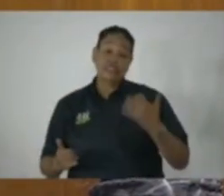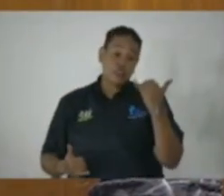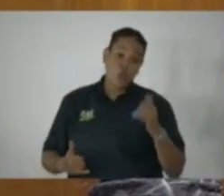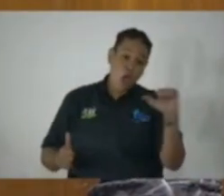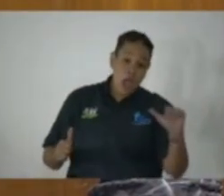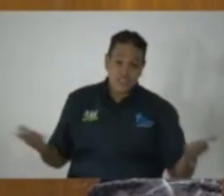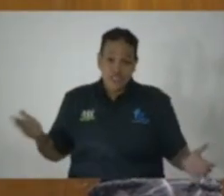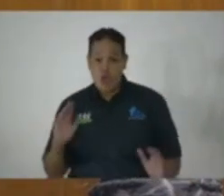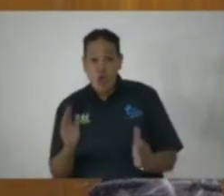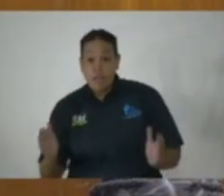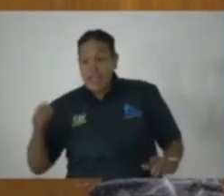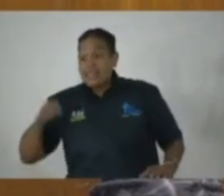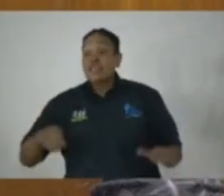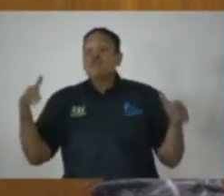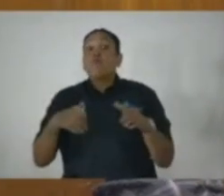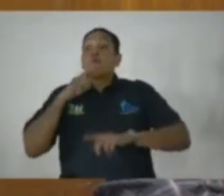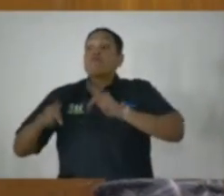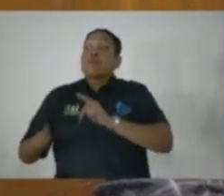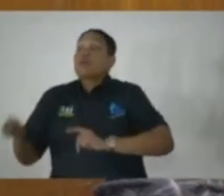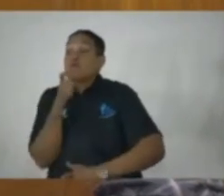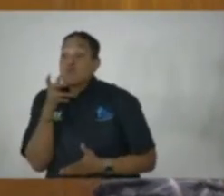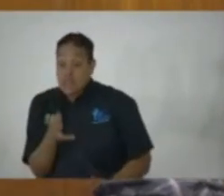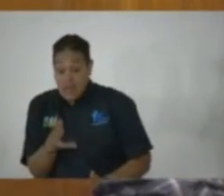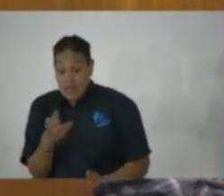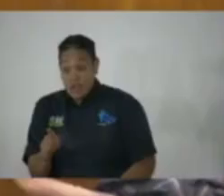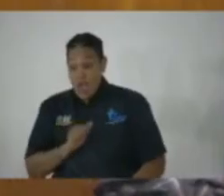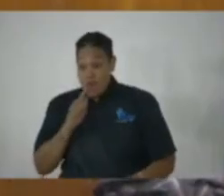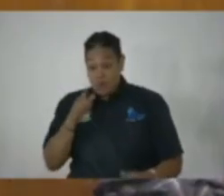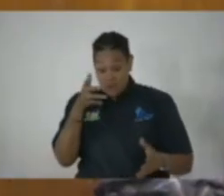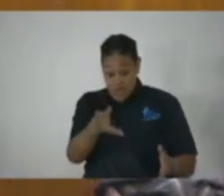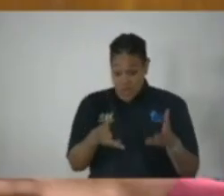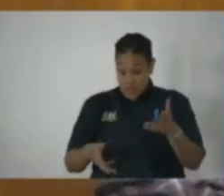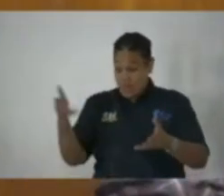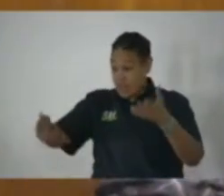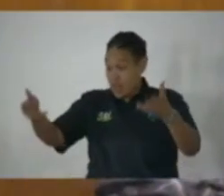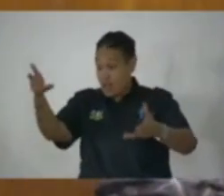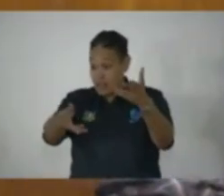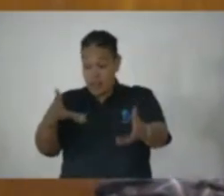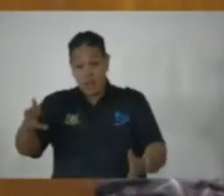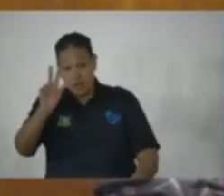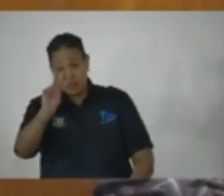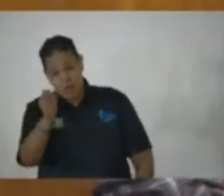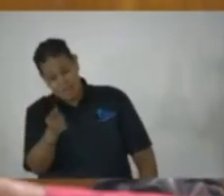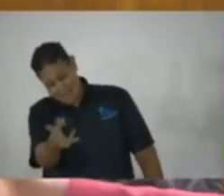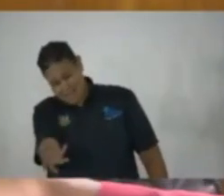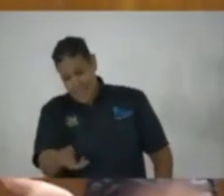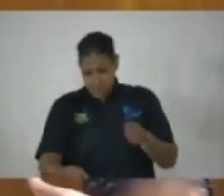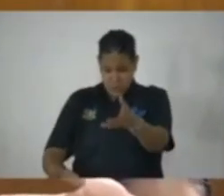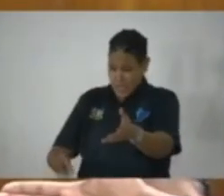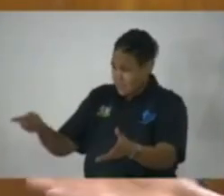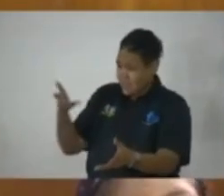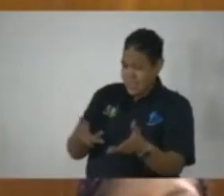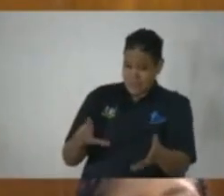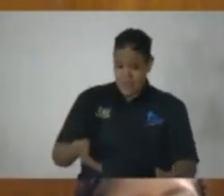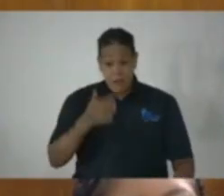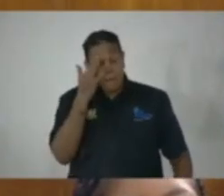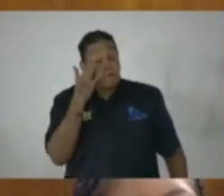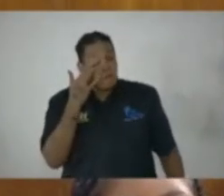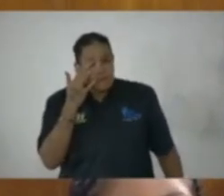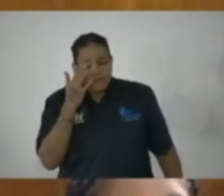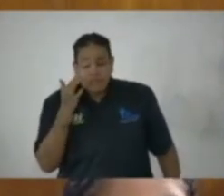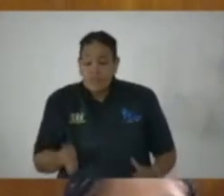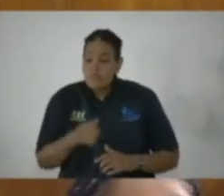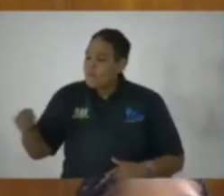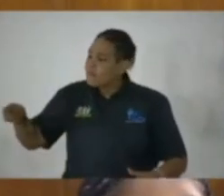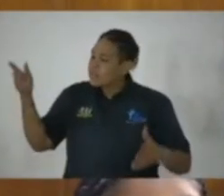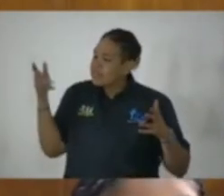Argentina. This group of individuals here, I was present, you were present, most of us were present 2011, you were here, yes. Most of